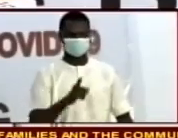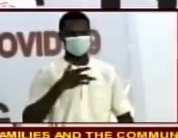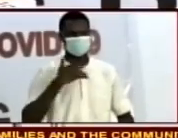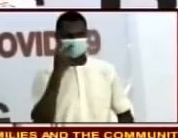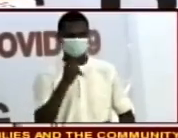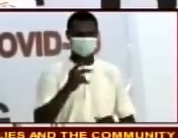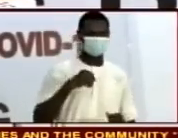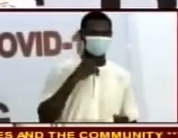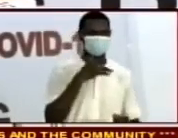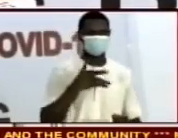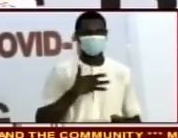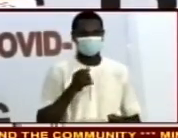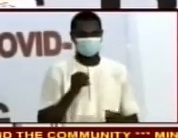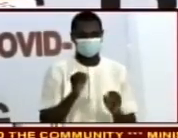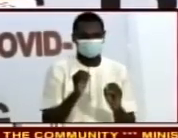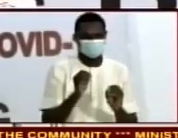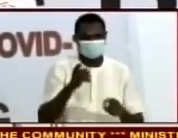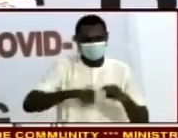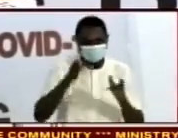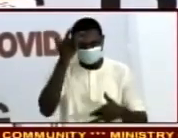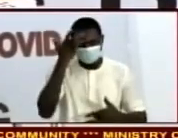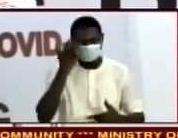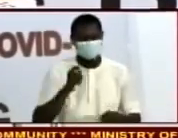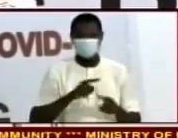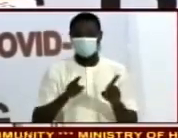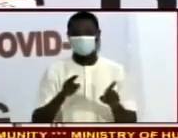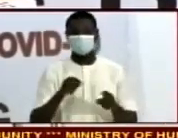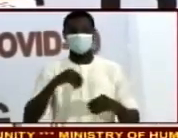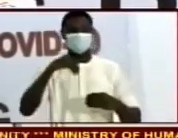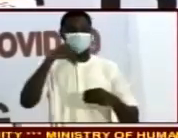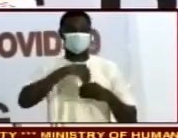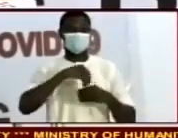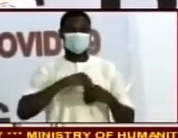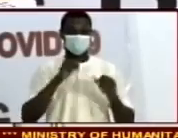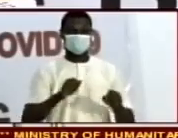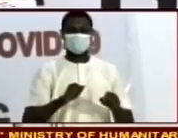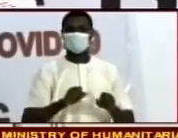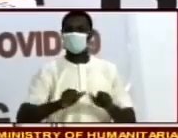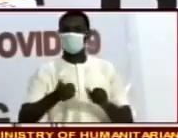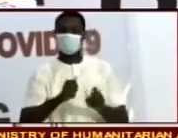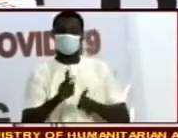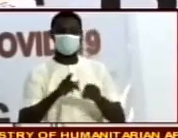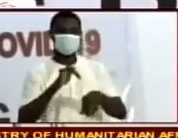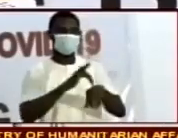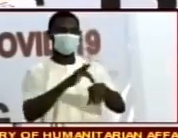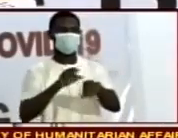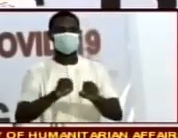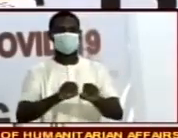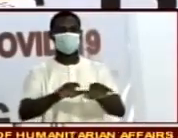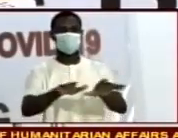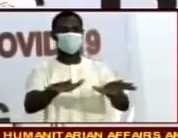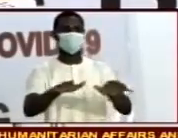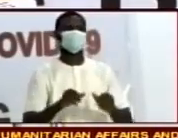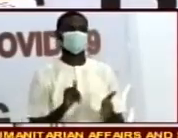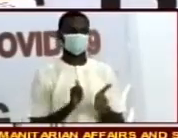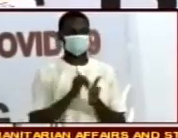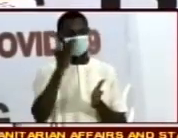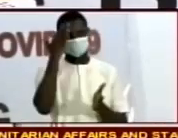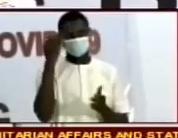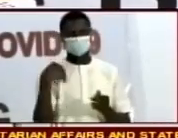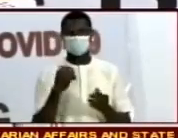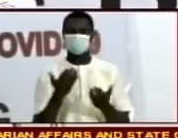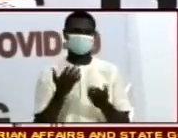wrong with them, and they also think there's nothing wrong with themselves, but they are able to transmit, and that's why it's a very risky category. And we keep